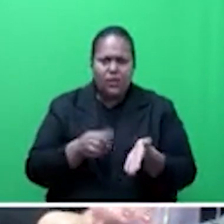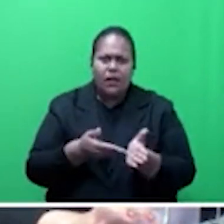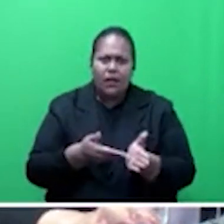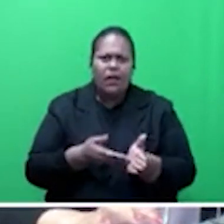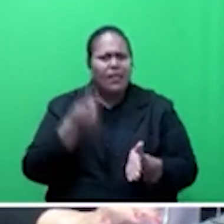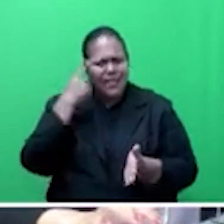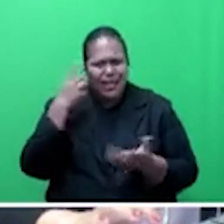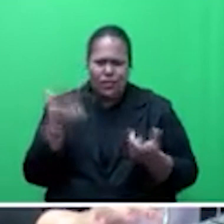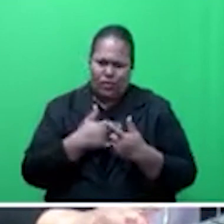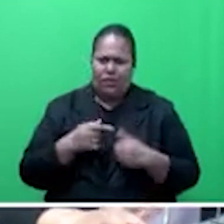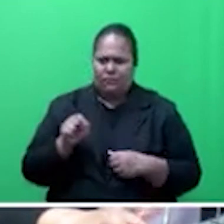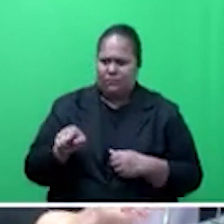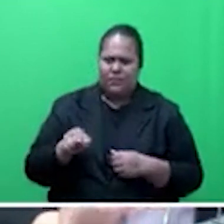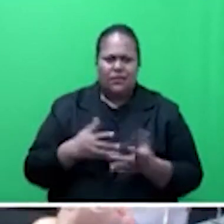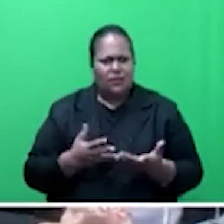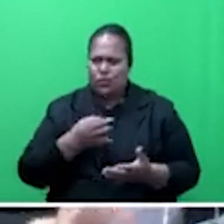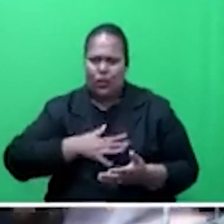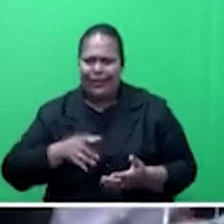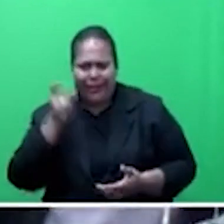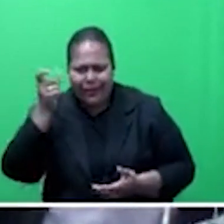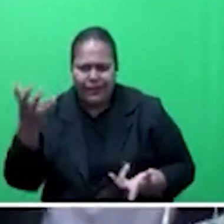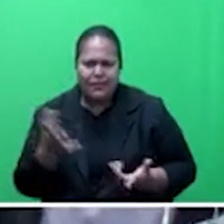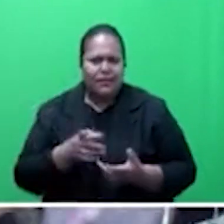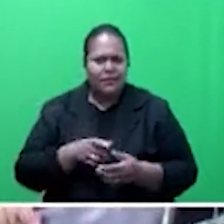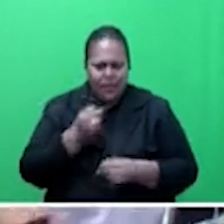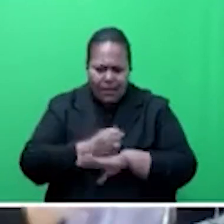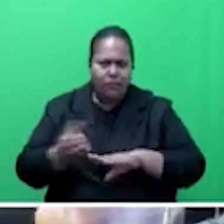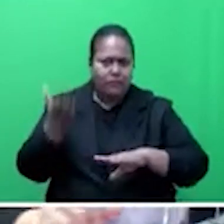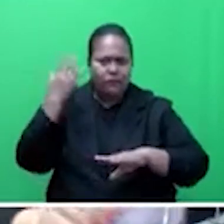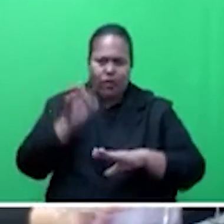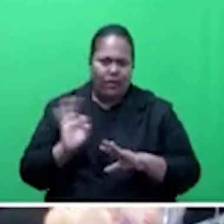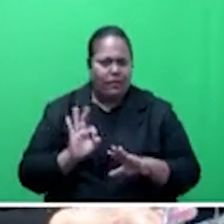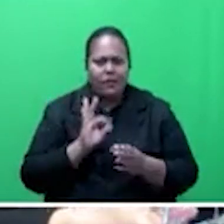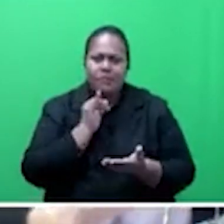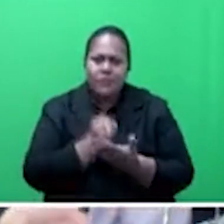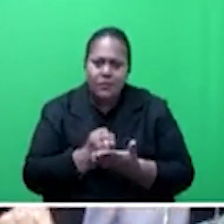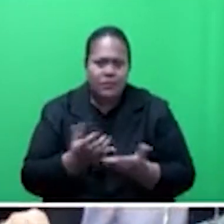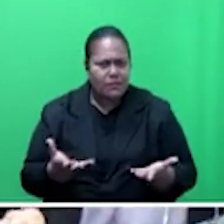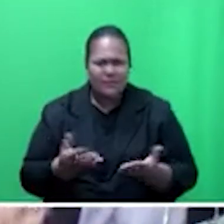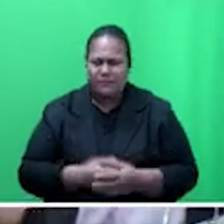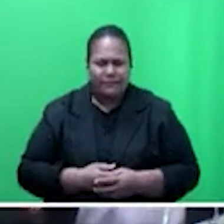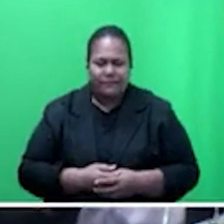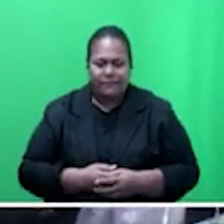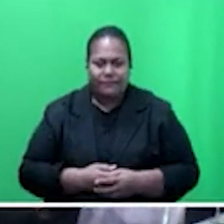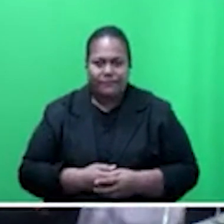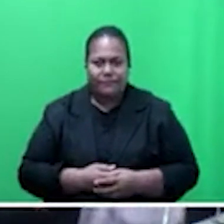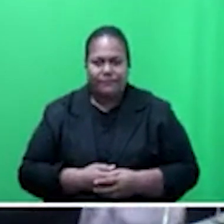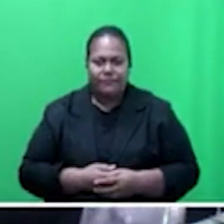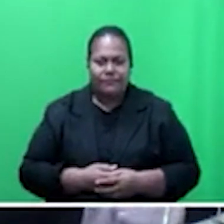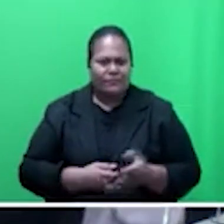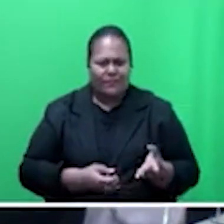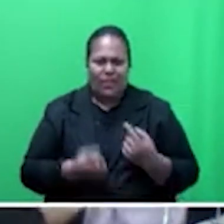as they're on some higher ground, as if no other governments in the past had made this kind of mistake, is really quite, you know, scurrilous,